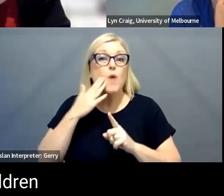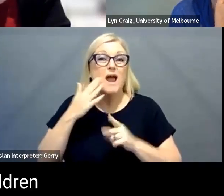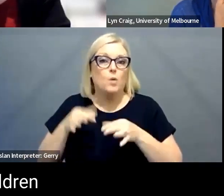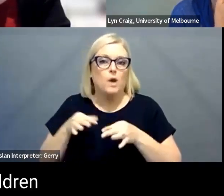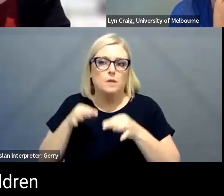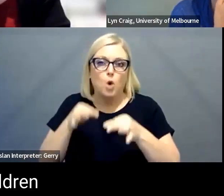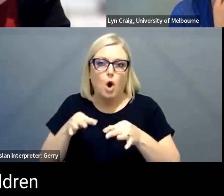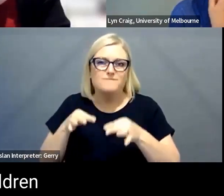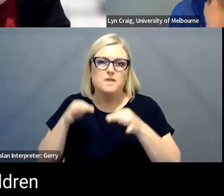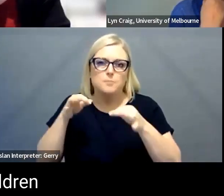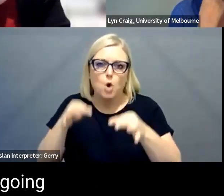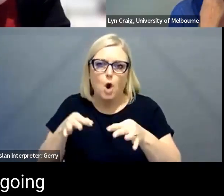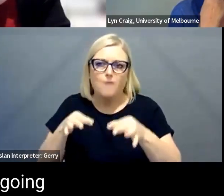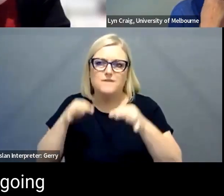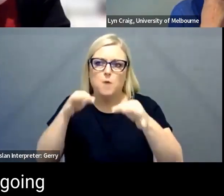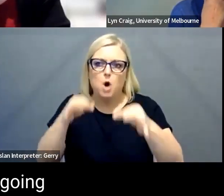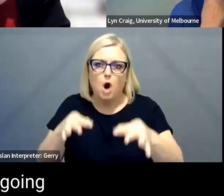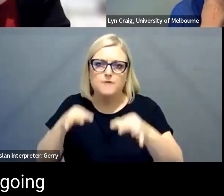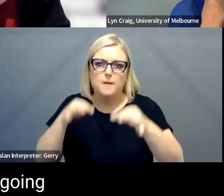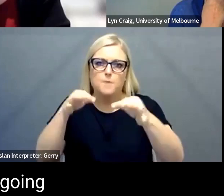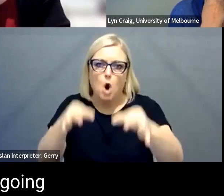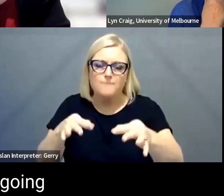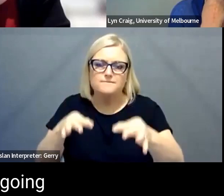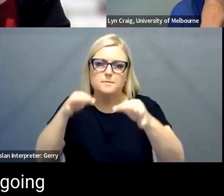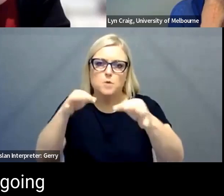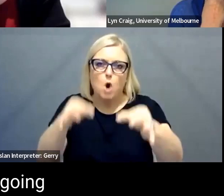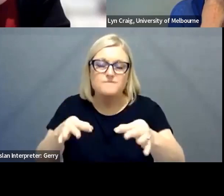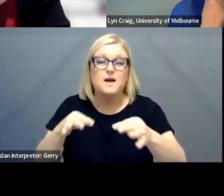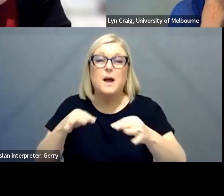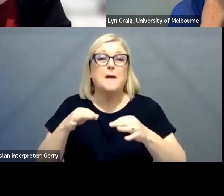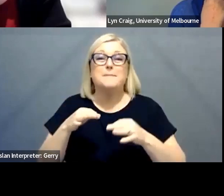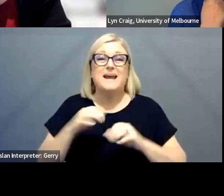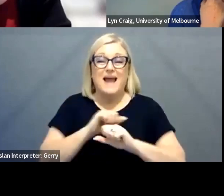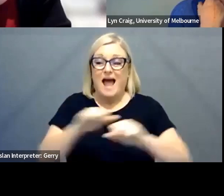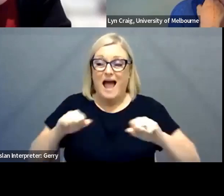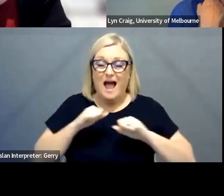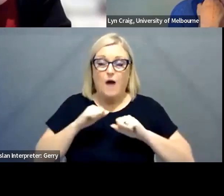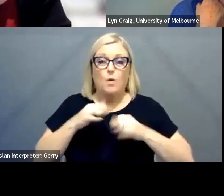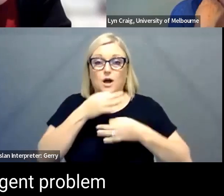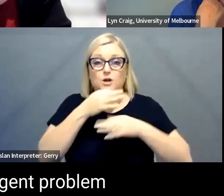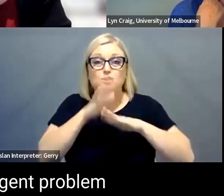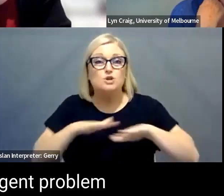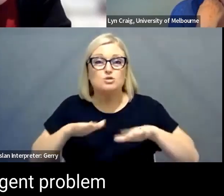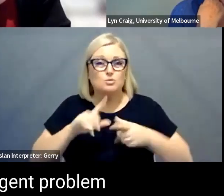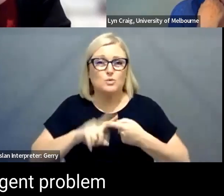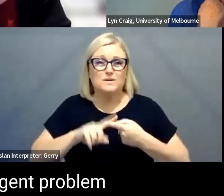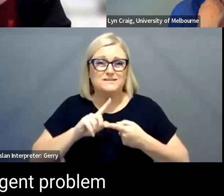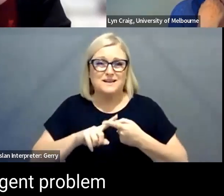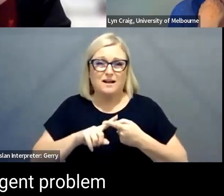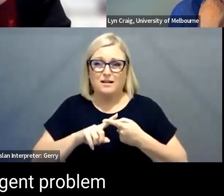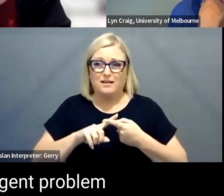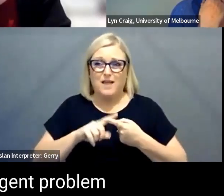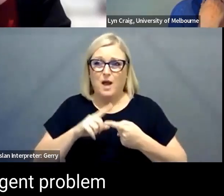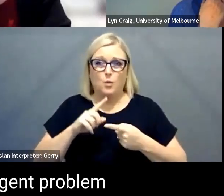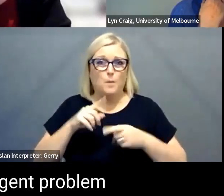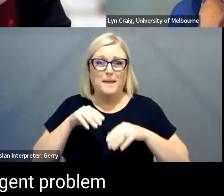children and our children's children are still going to be in retirement, our children's daughters. So,